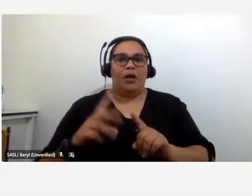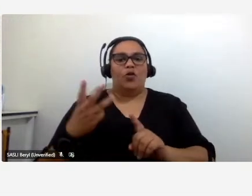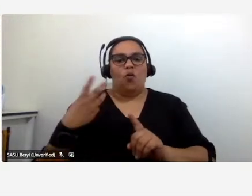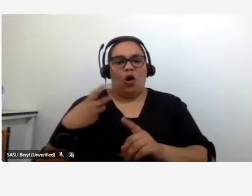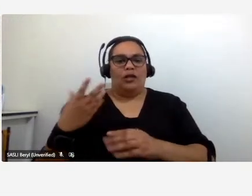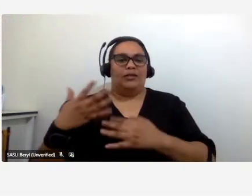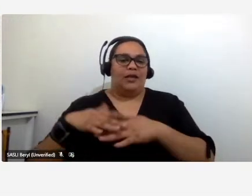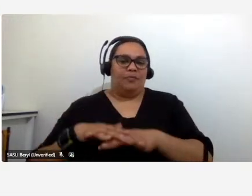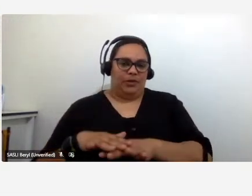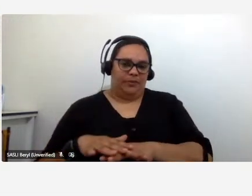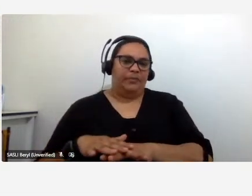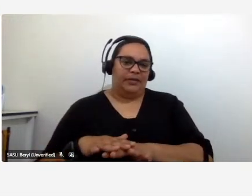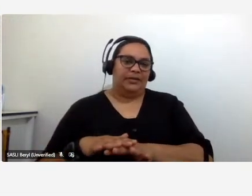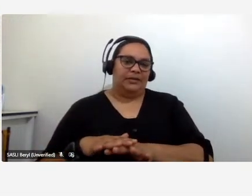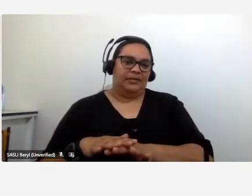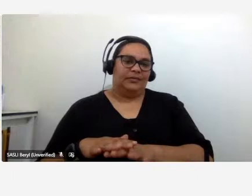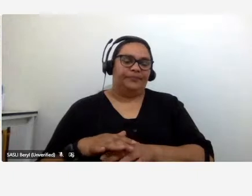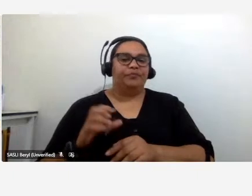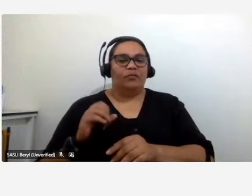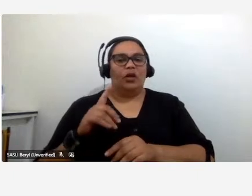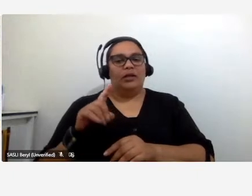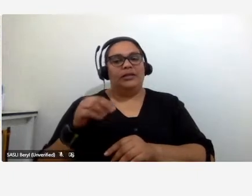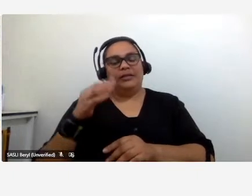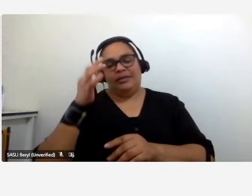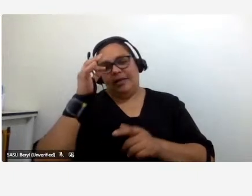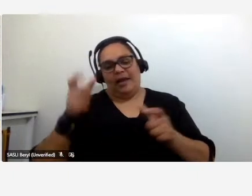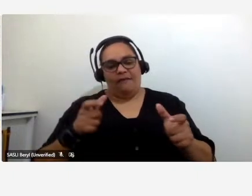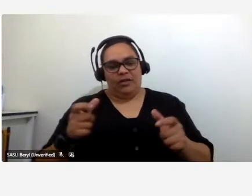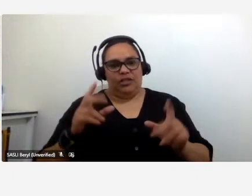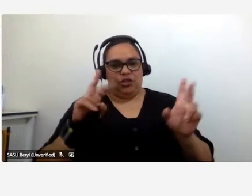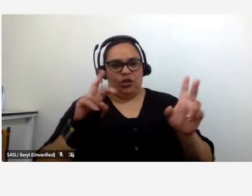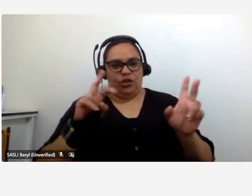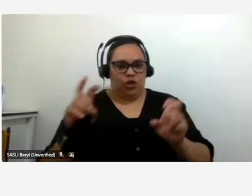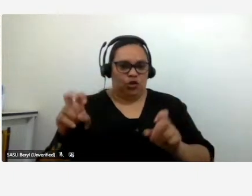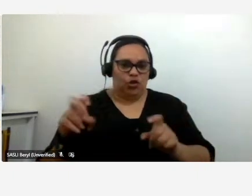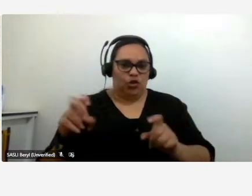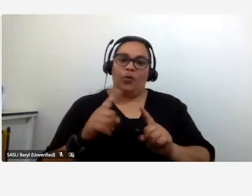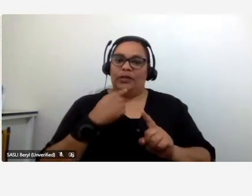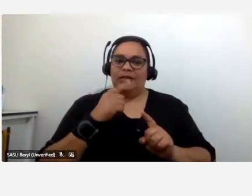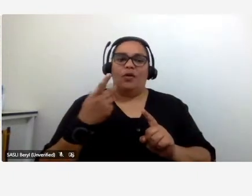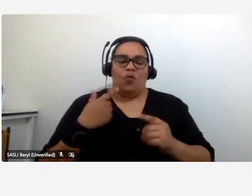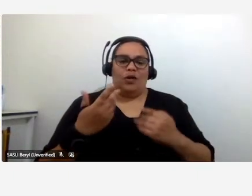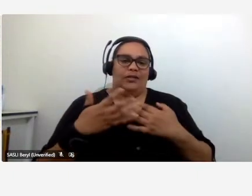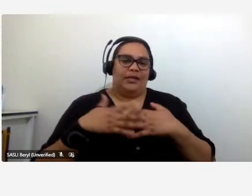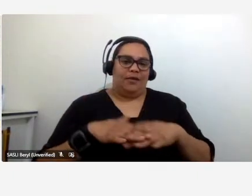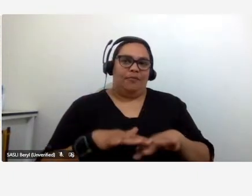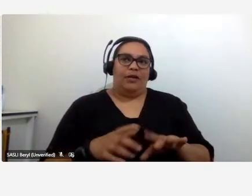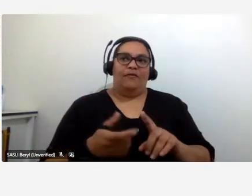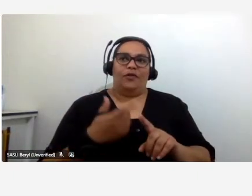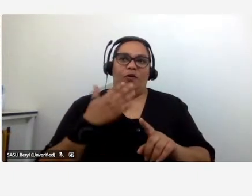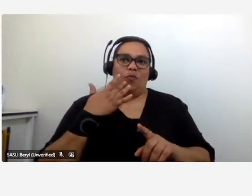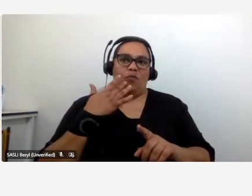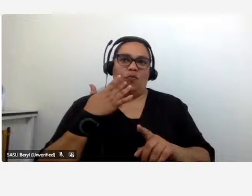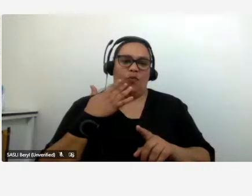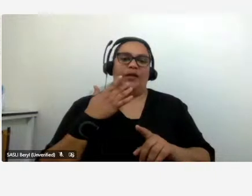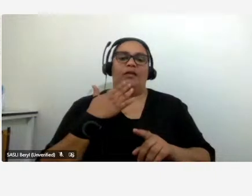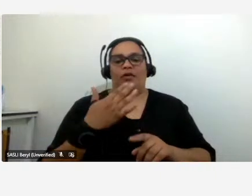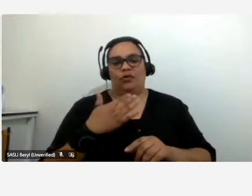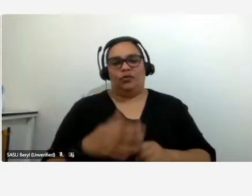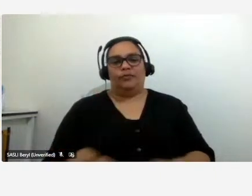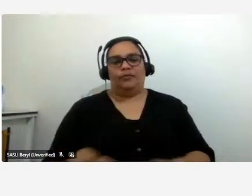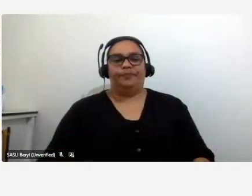implemented subsequently. So it is a governance issue. And like I said, it has been implemented since. Thank you.